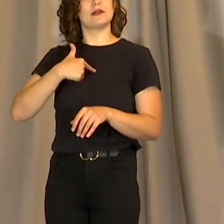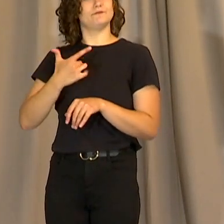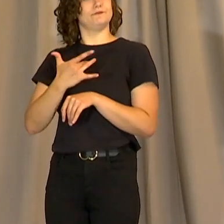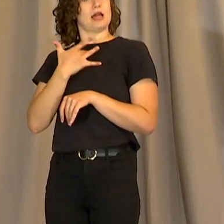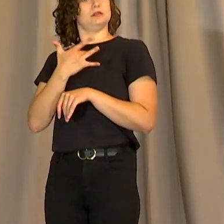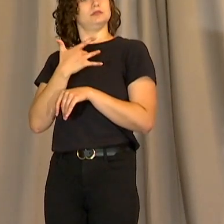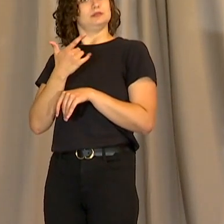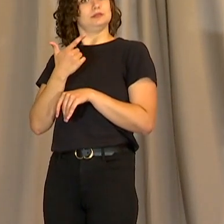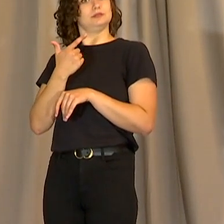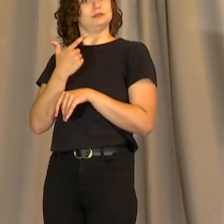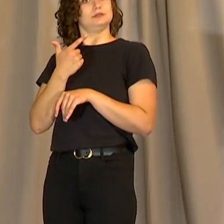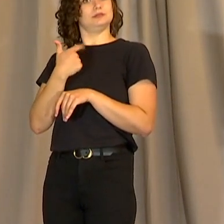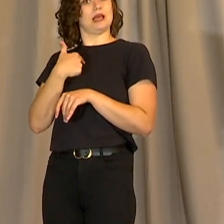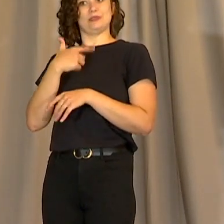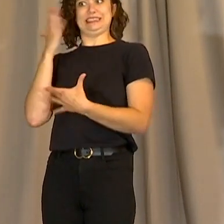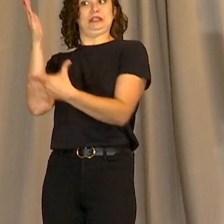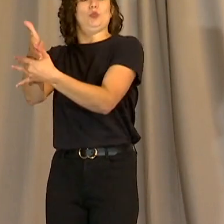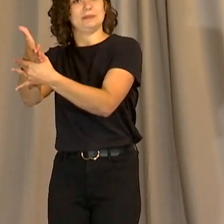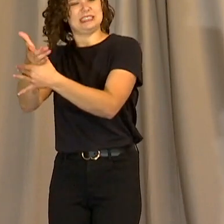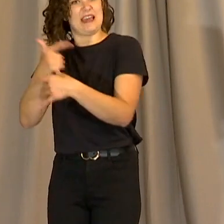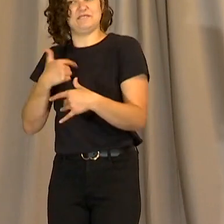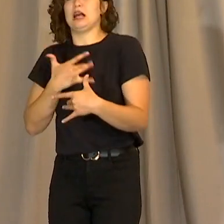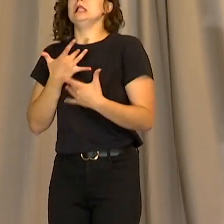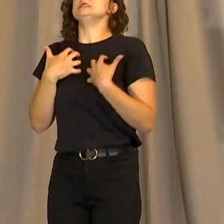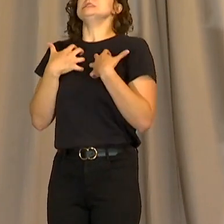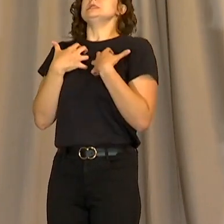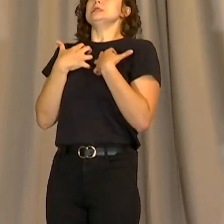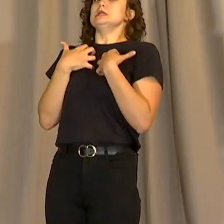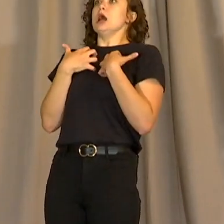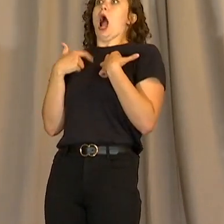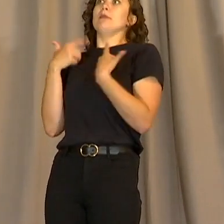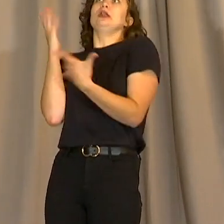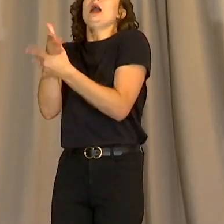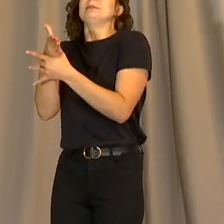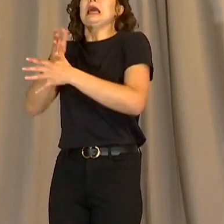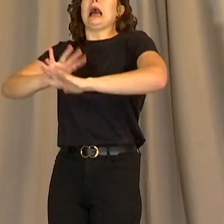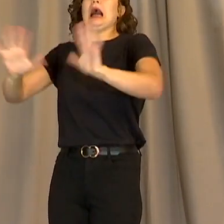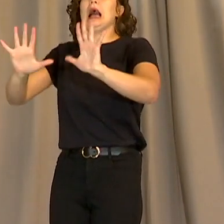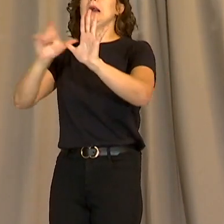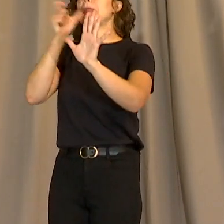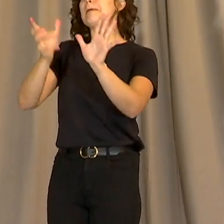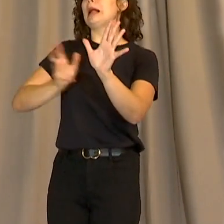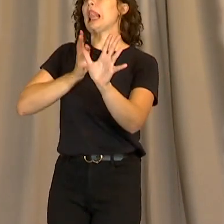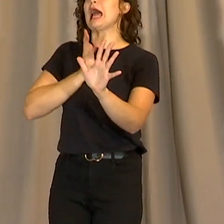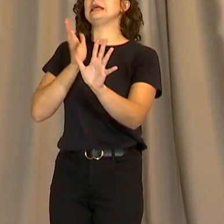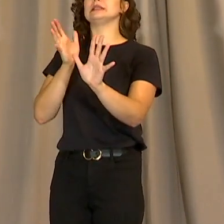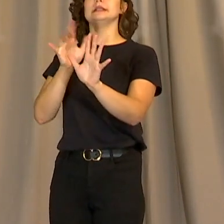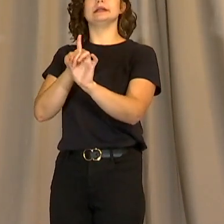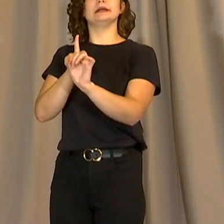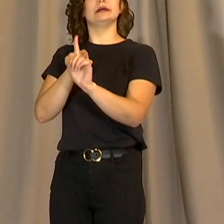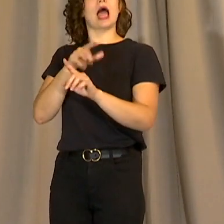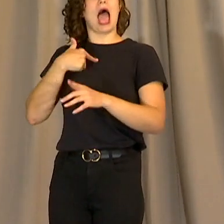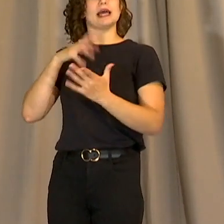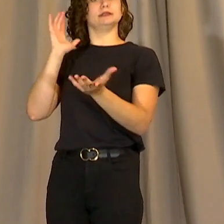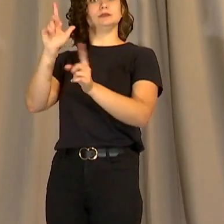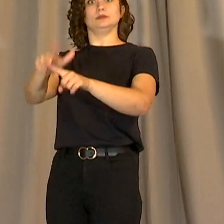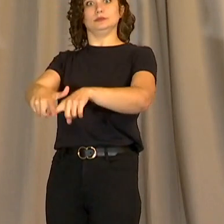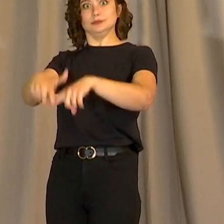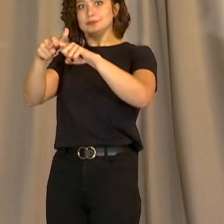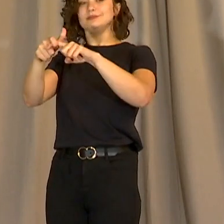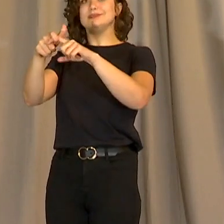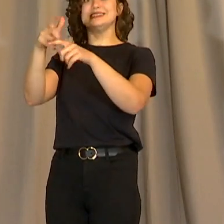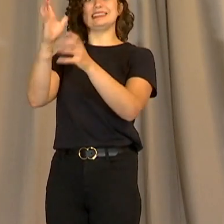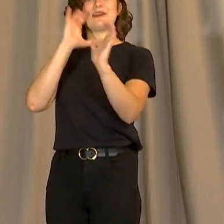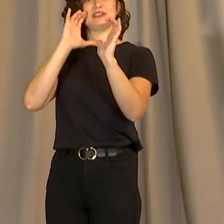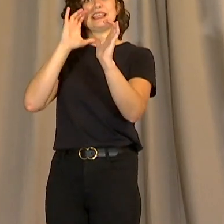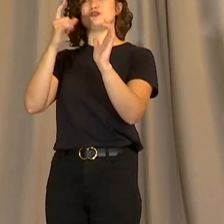doing was interrupting. It was against all my middle-class white norms of being polite. And I stopped the conversation and